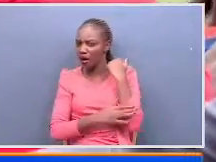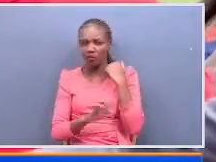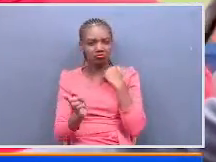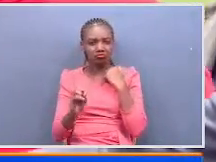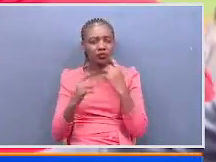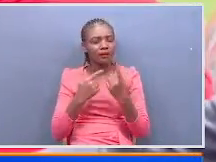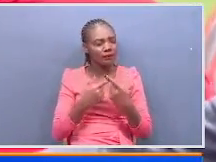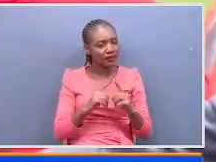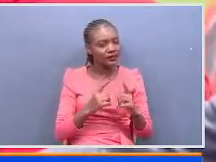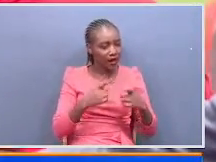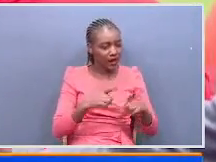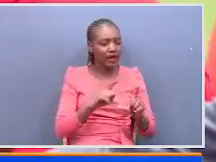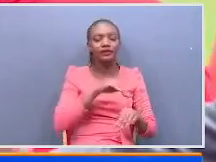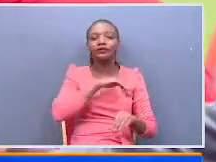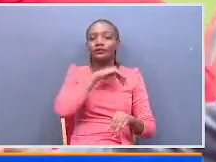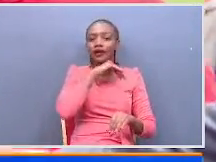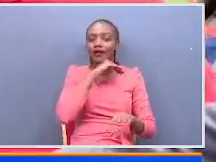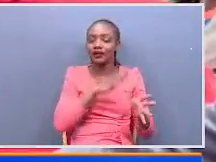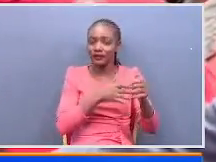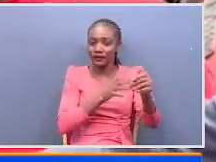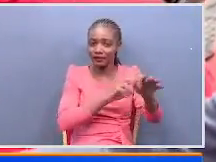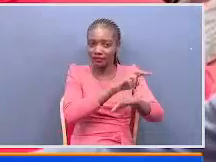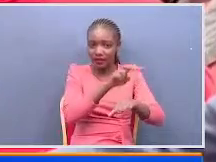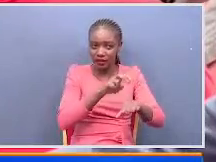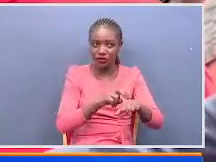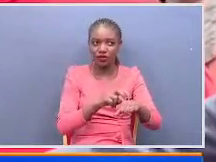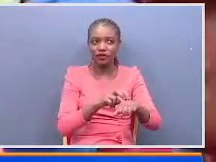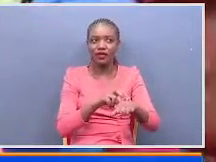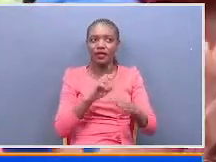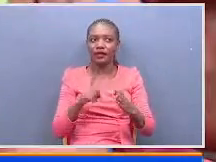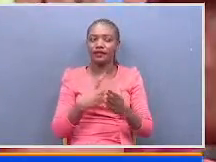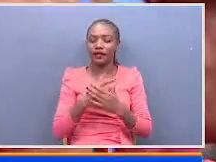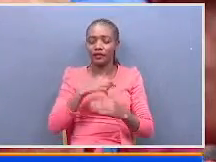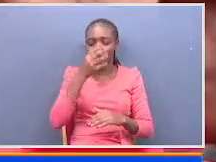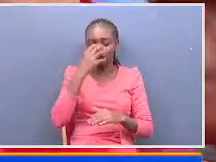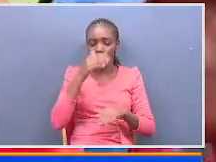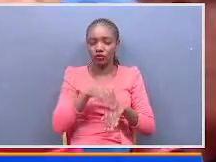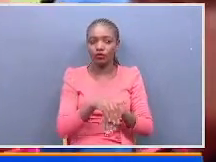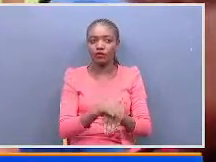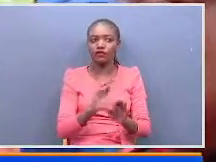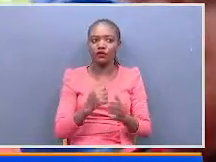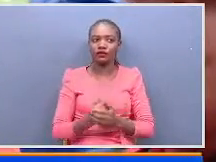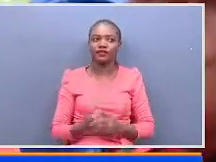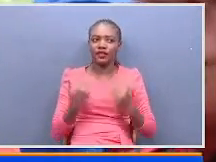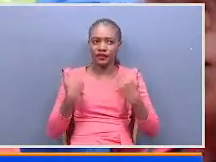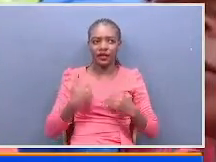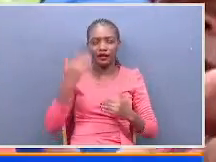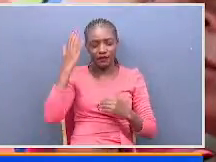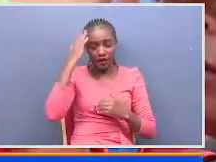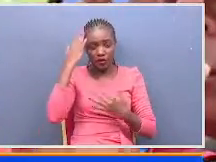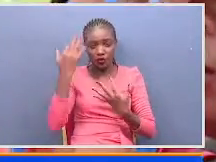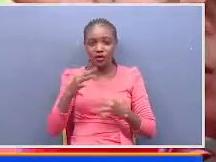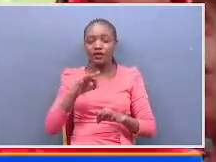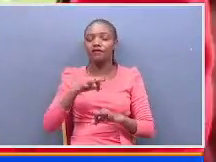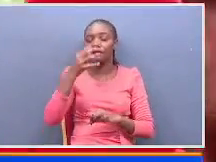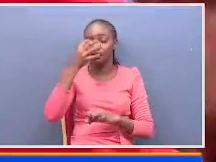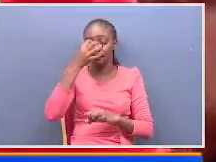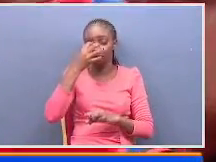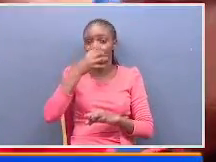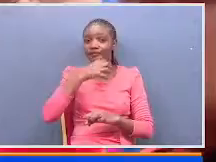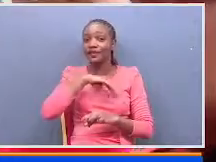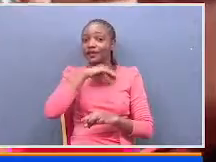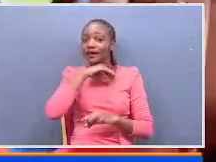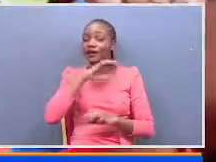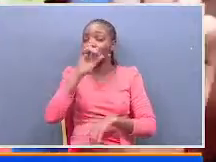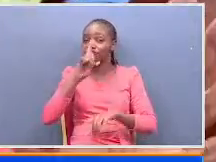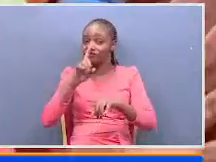shikili hapo. Baba mjenge Kenya kwanza, ya kamu nyuma. Sasa baba niko sure akikuja, atatimiza kwa sababu amekuwa akitamani